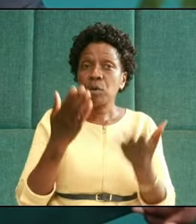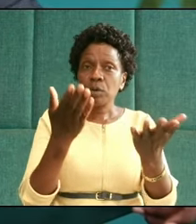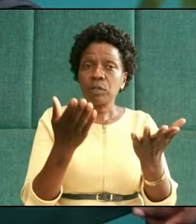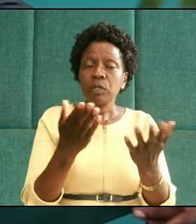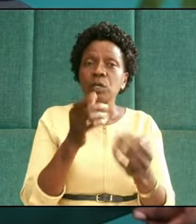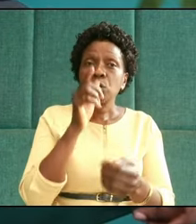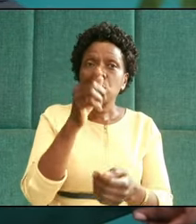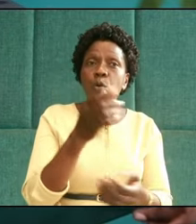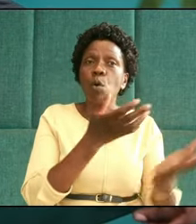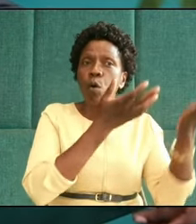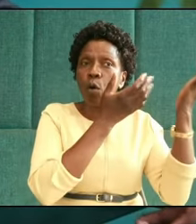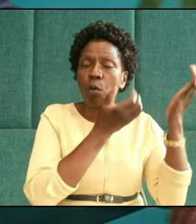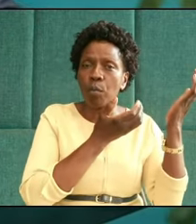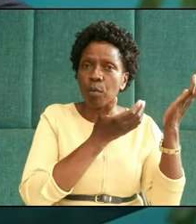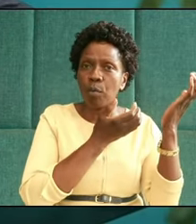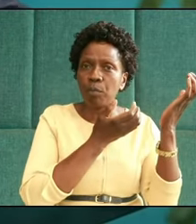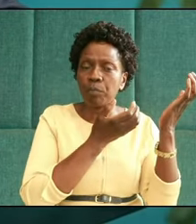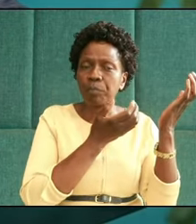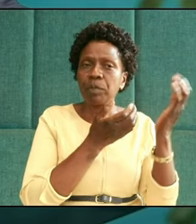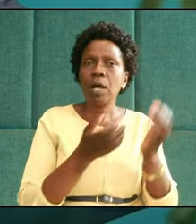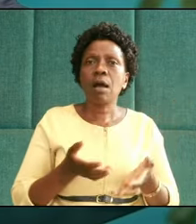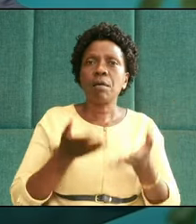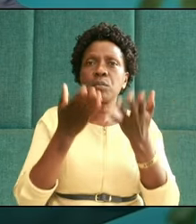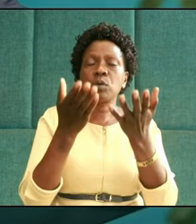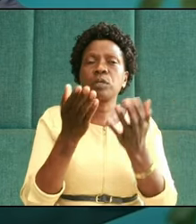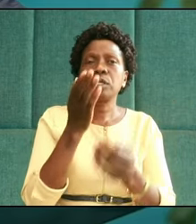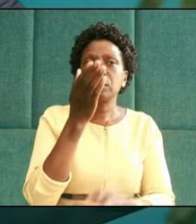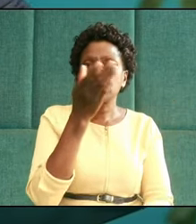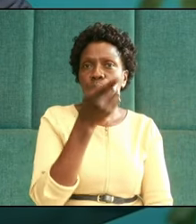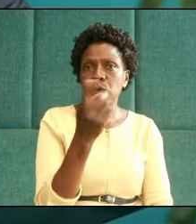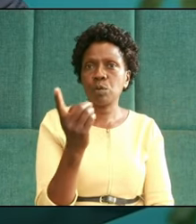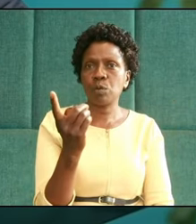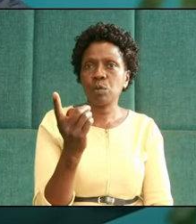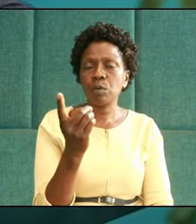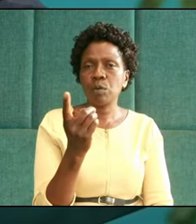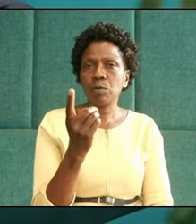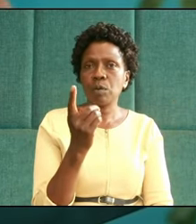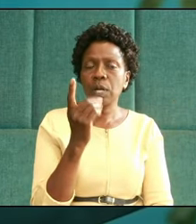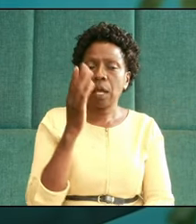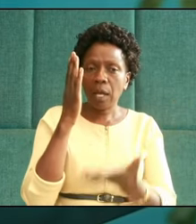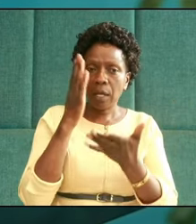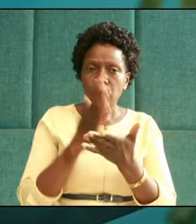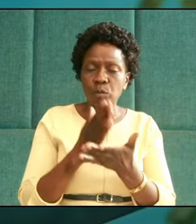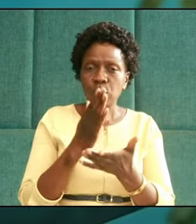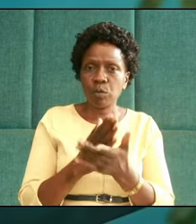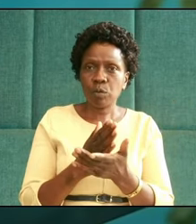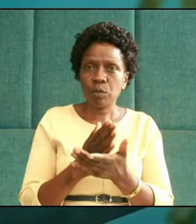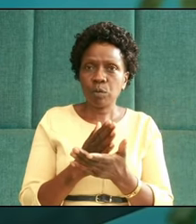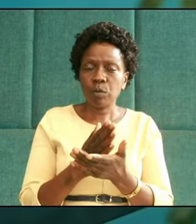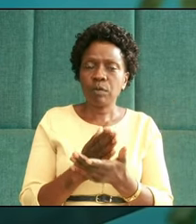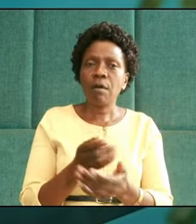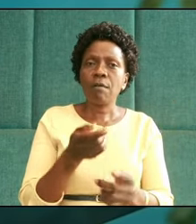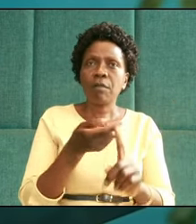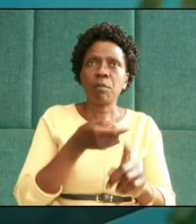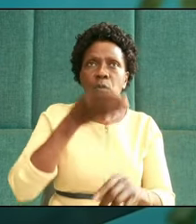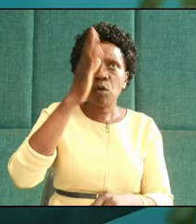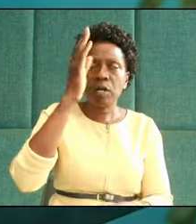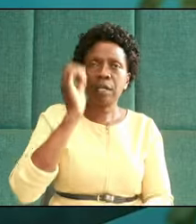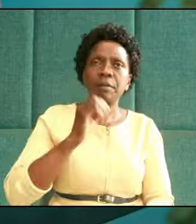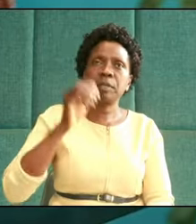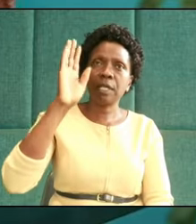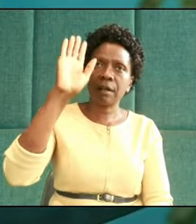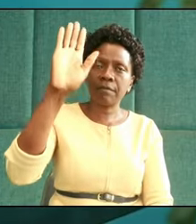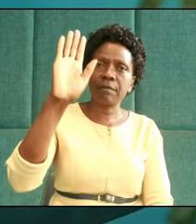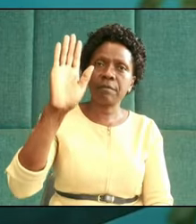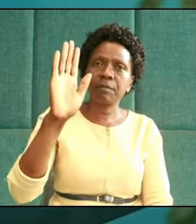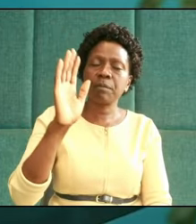hope. I've brought you a confirmation from God himself that